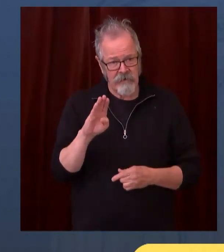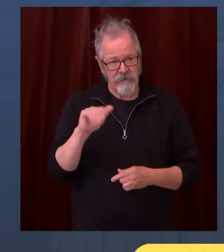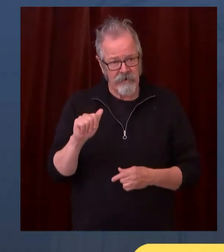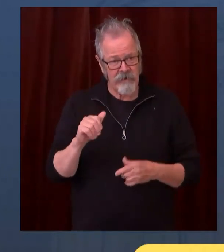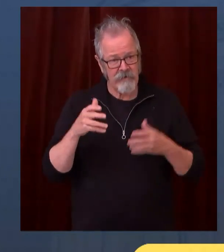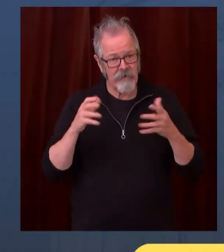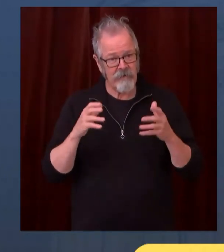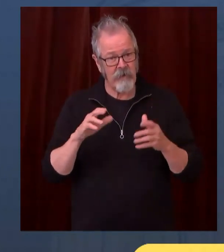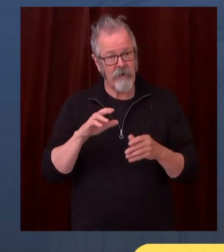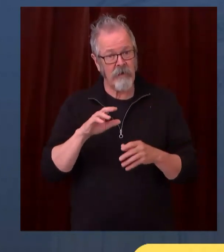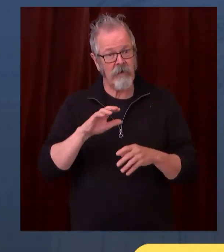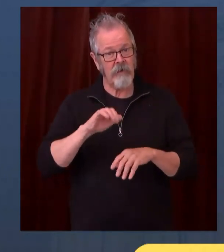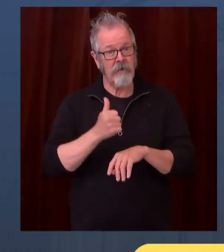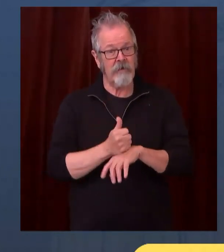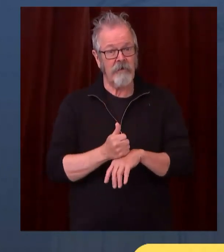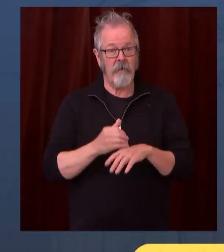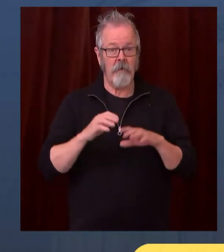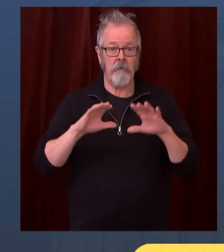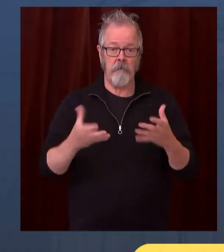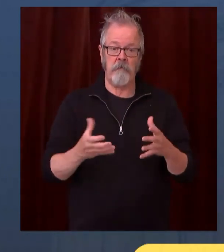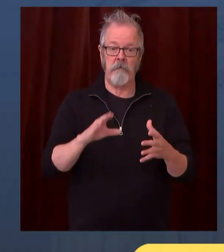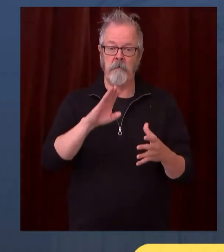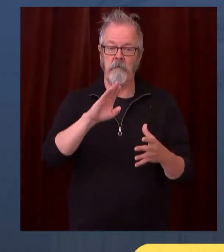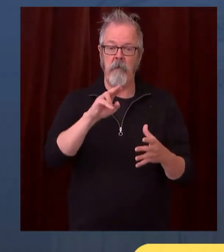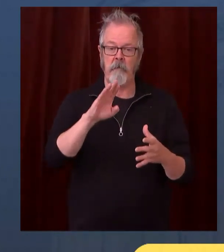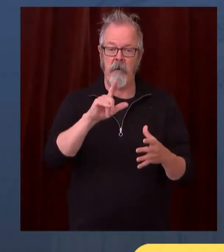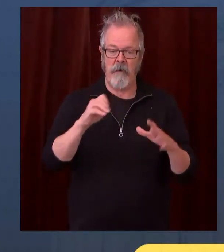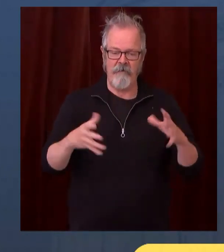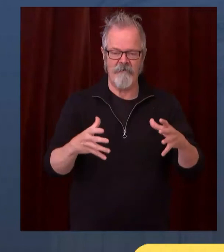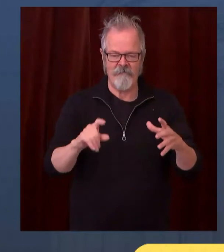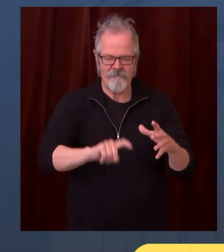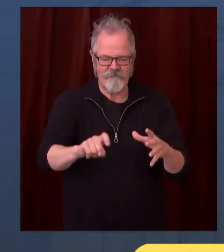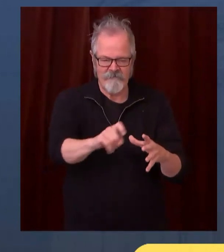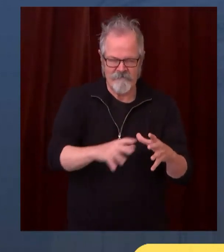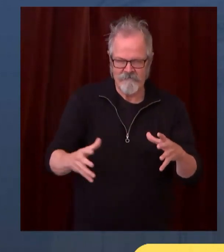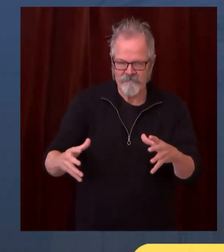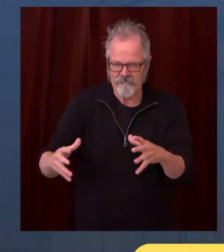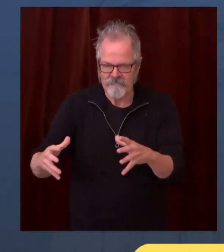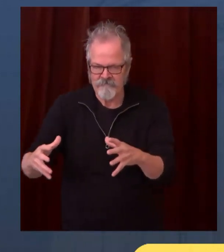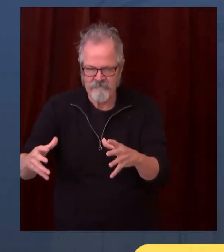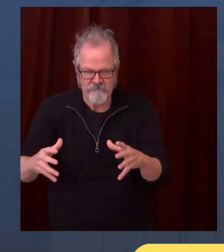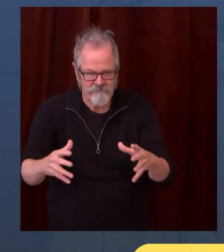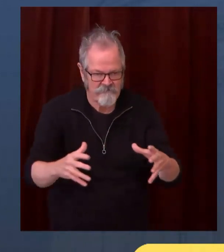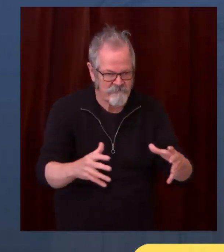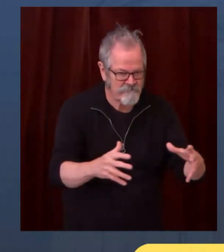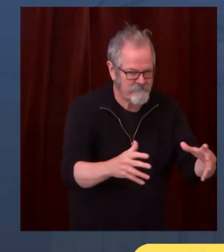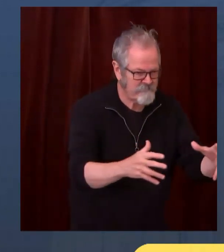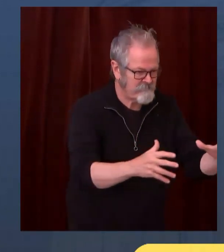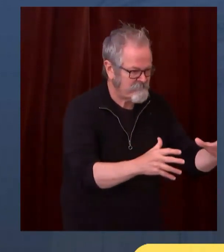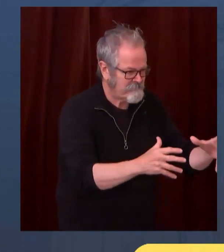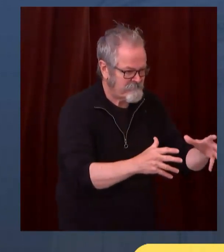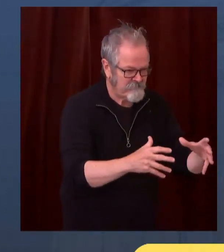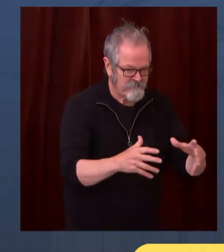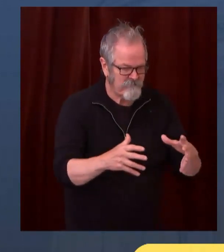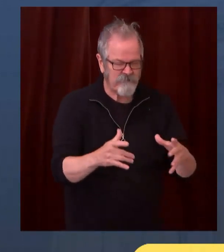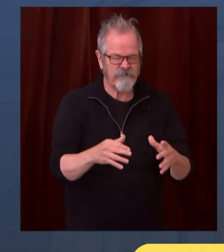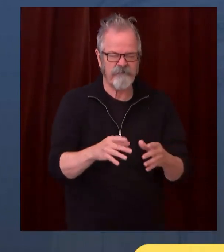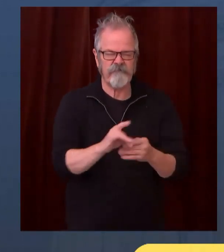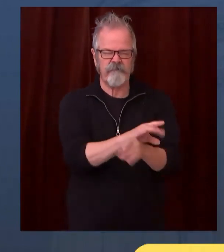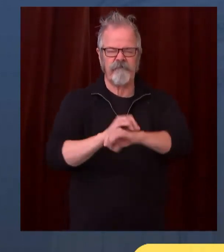significant transmission going on outside the long-term care facilities, it is extremely difficult to